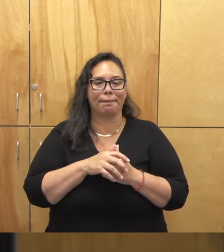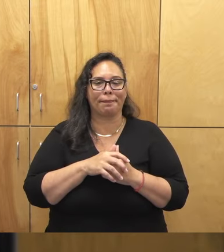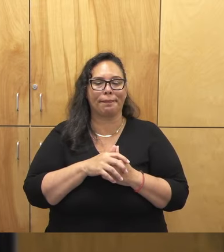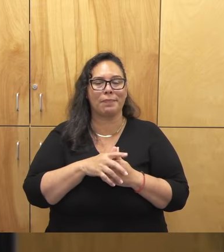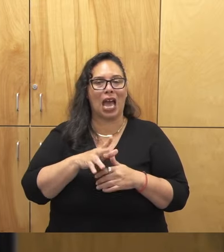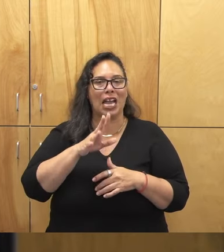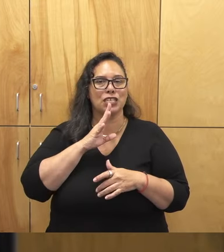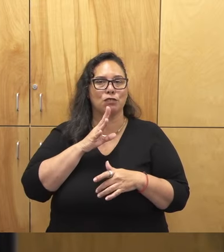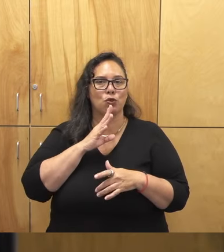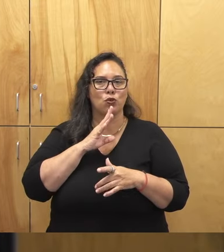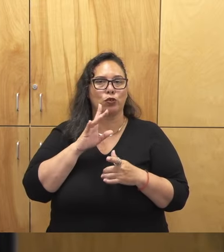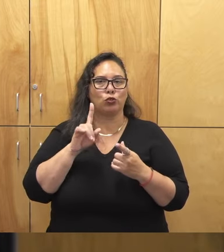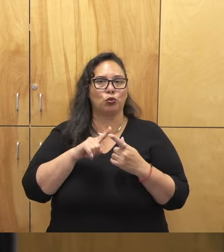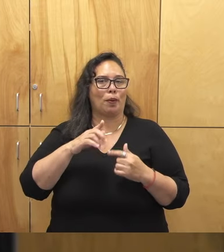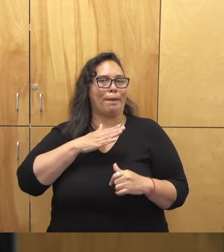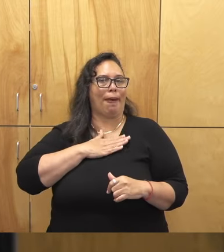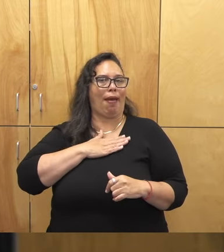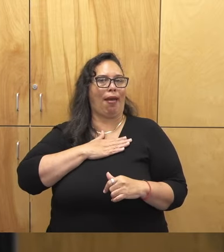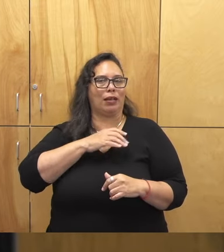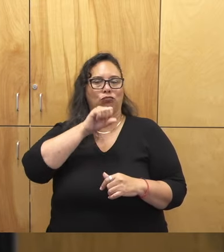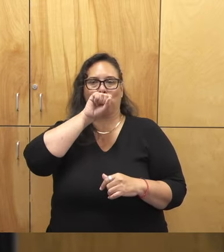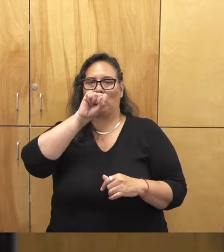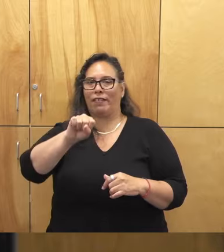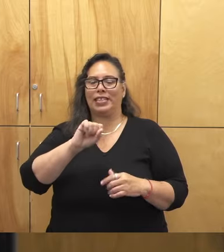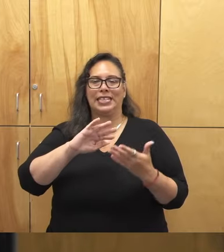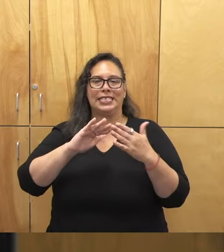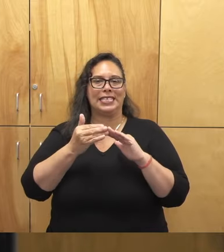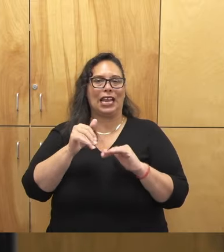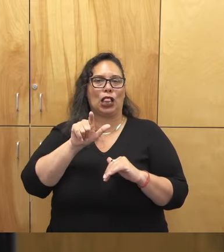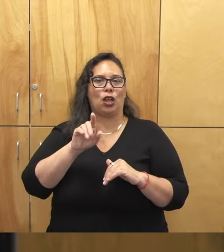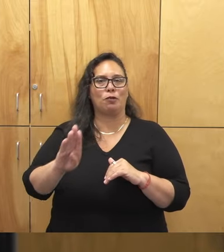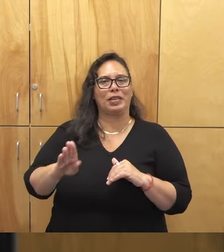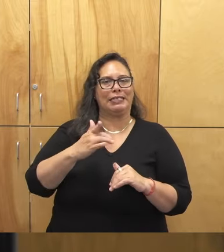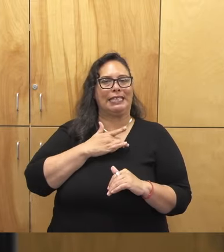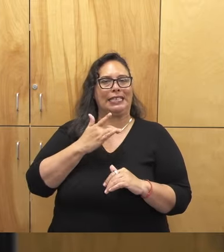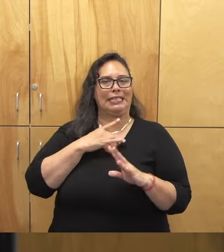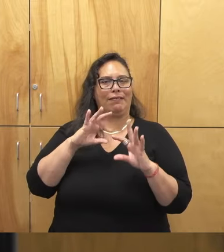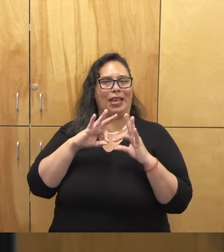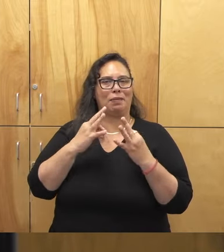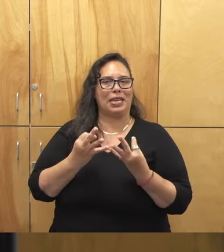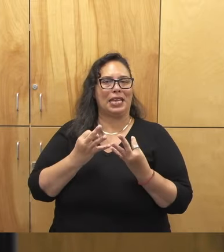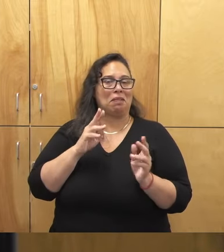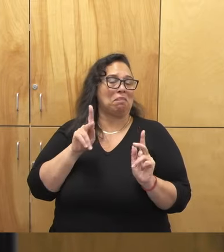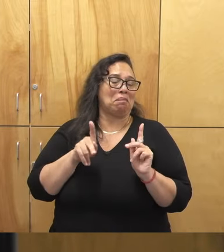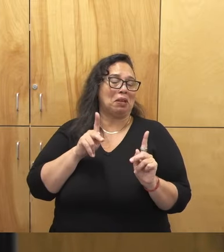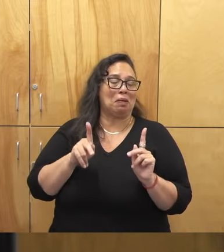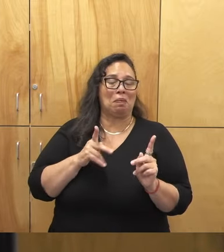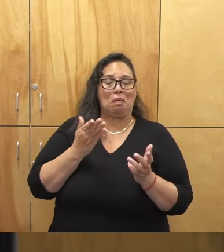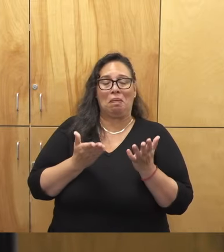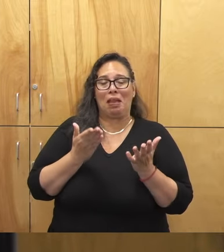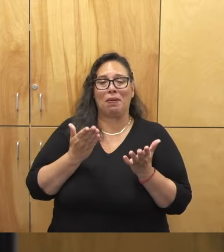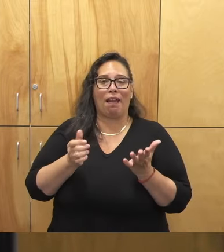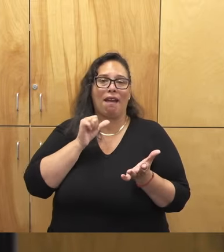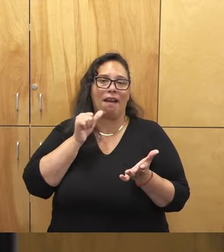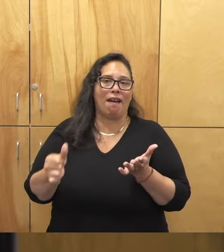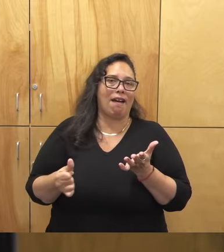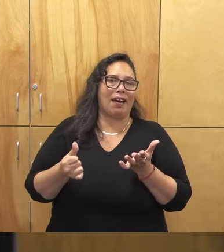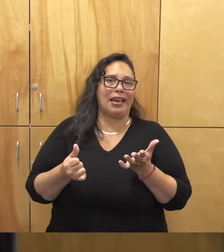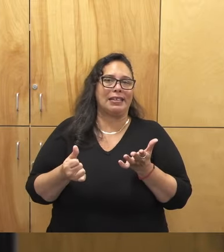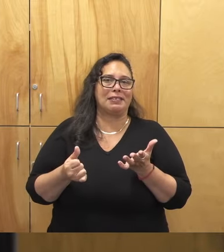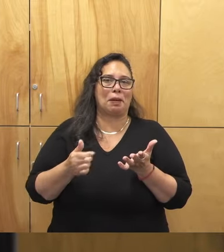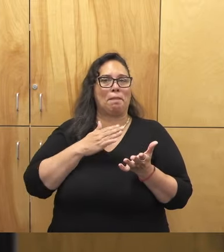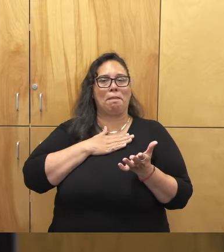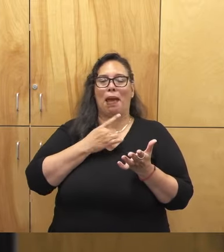my love for the city of Long Beach and how there's a sense of family with folks that may not necessarily be within my